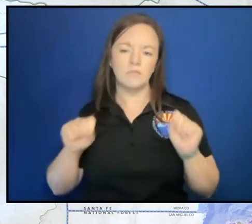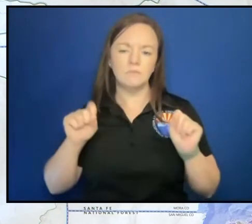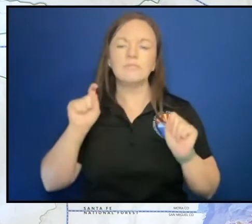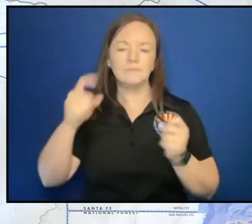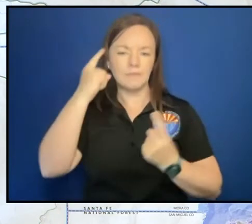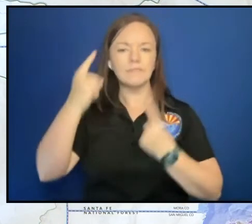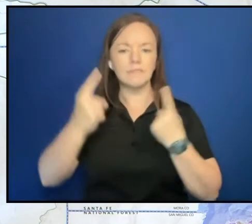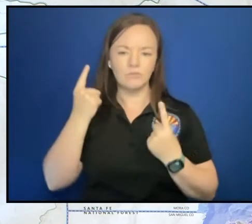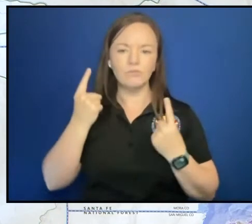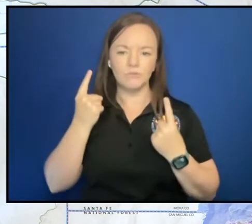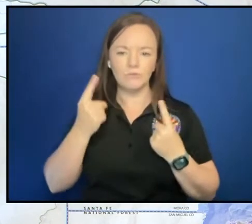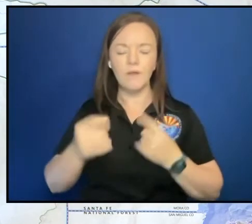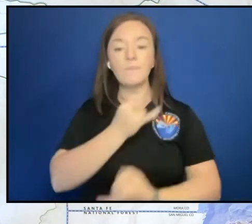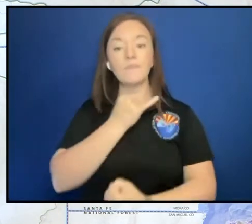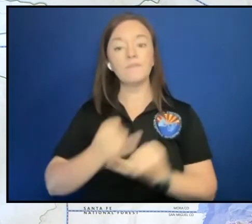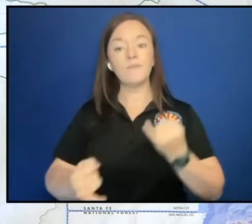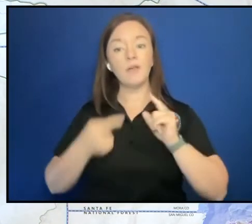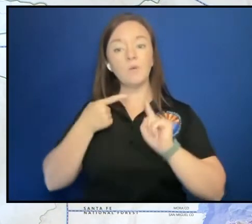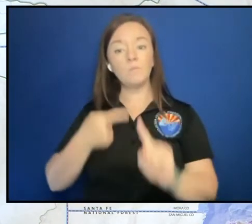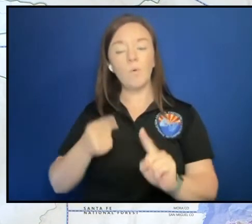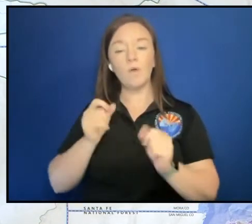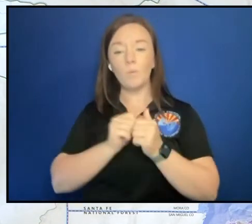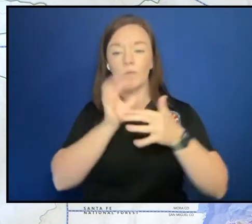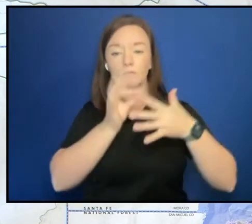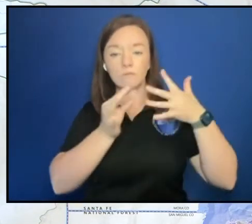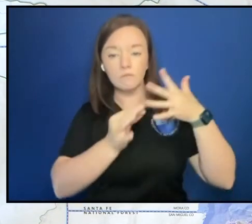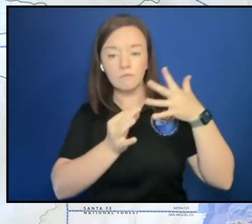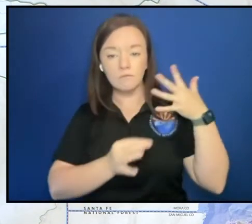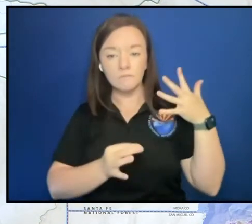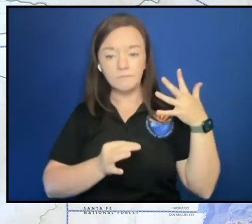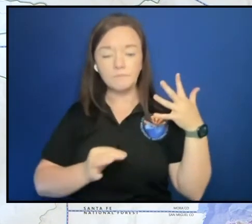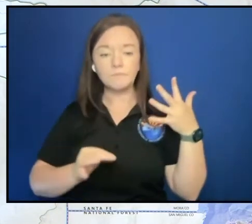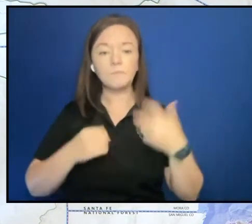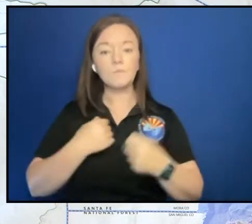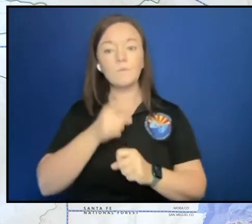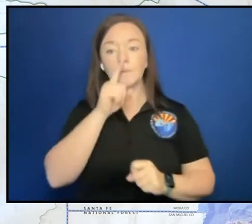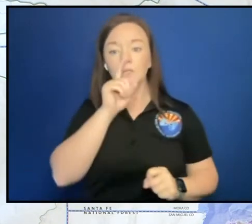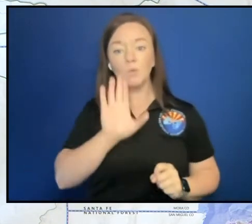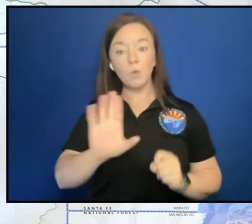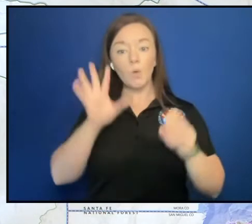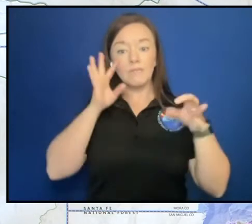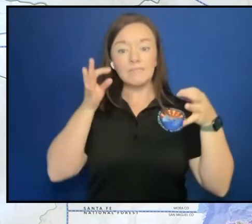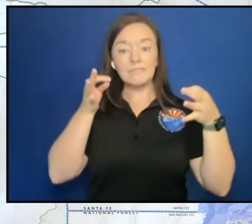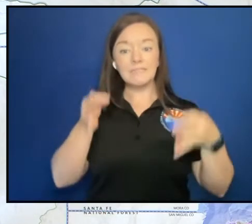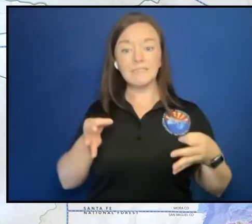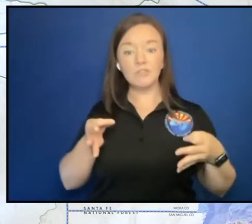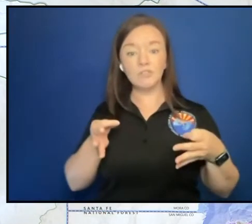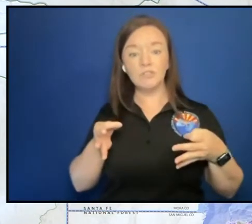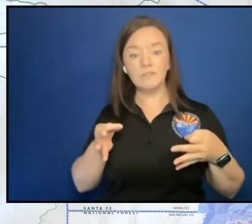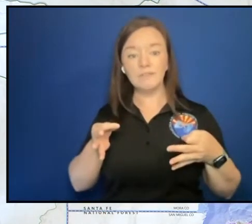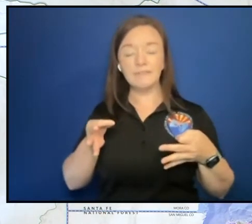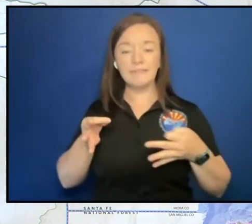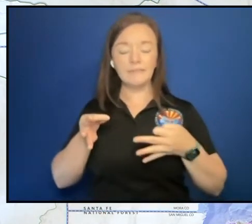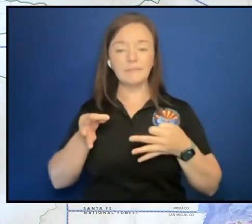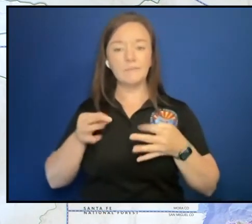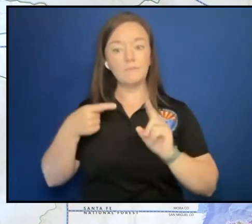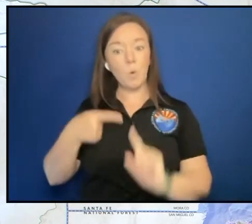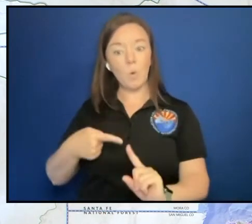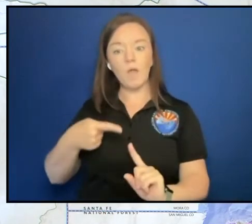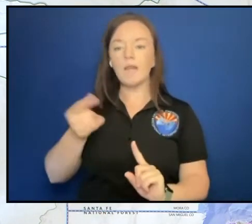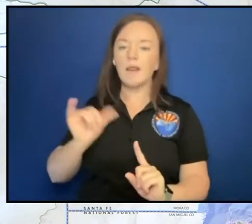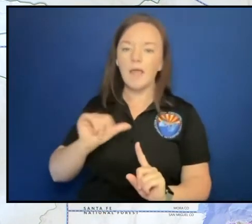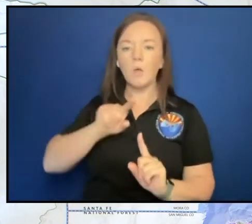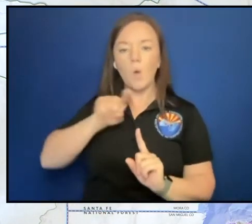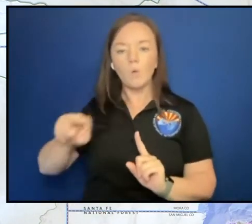the final point on the optionality thing is that make sure that you make your decision point so that going to Las Vegas and